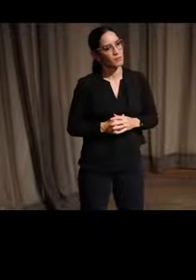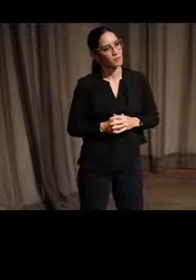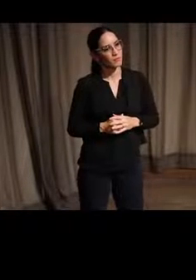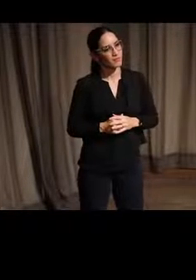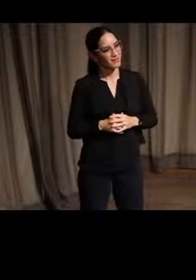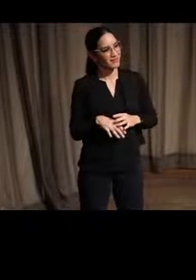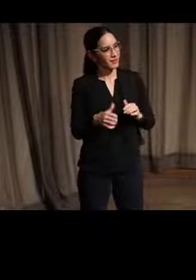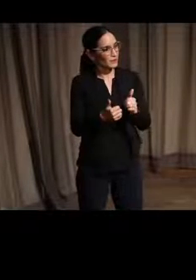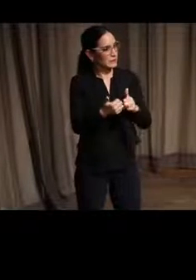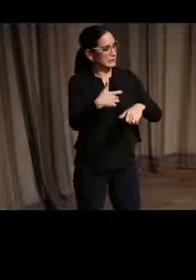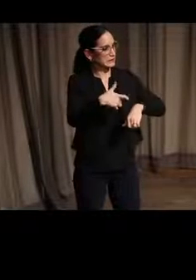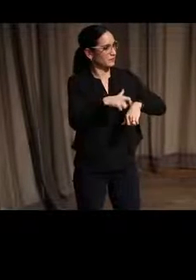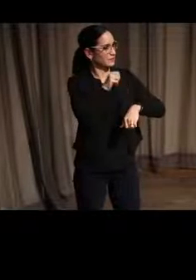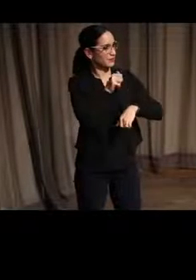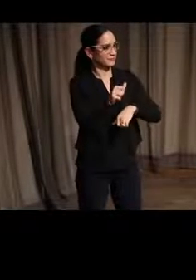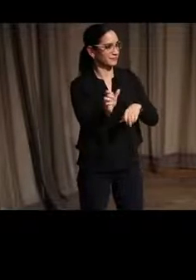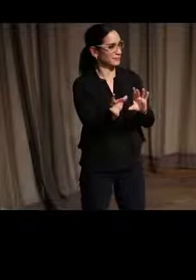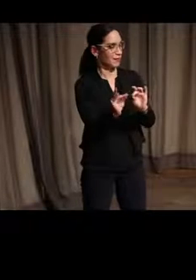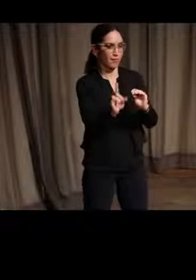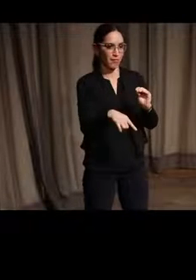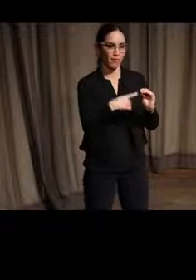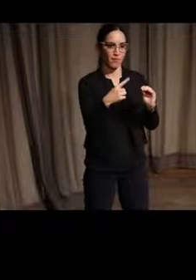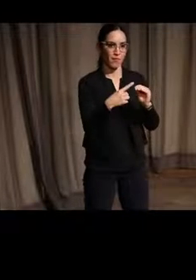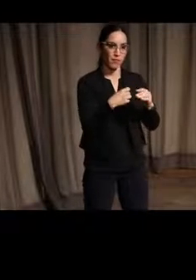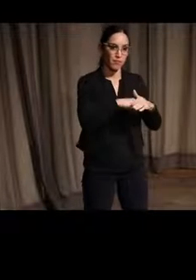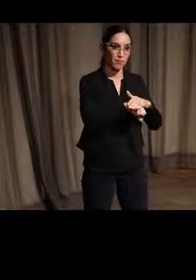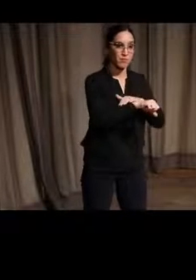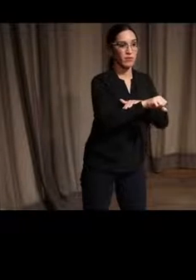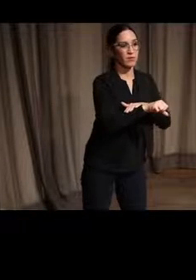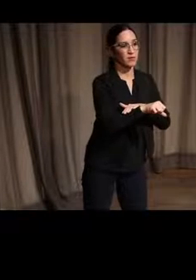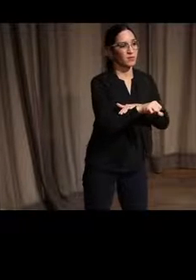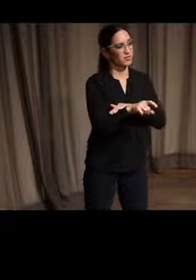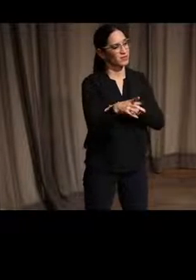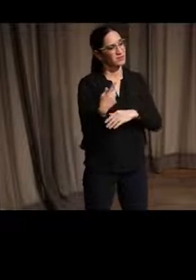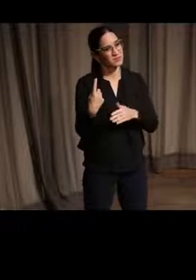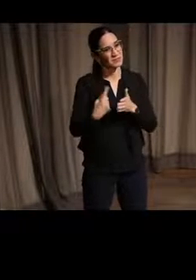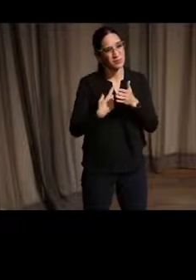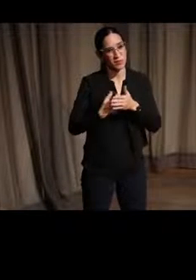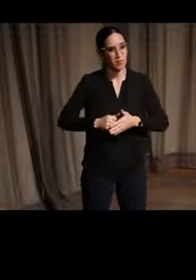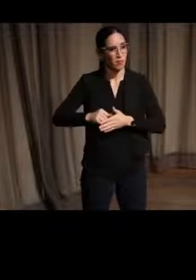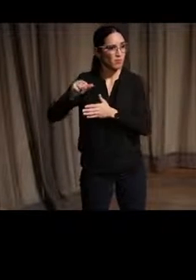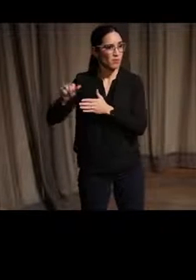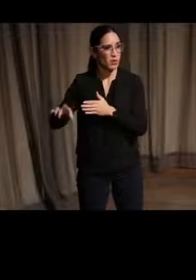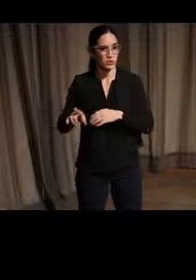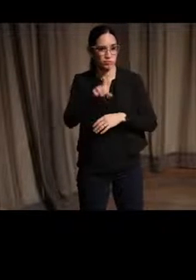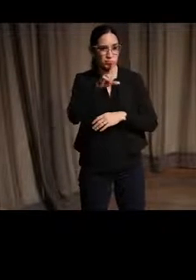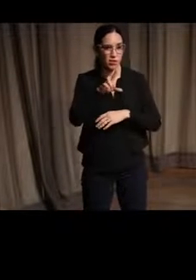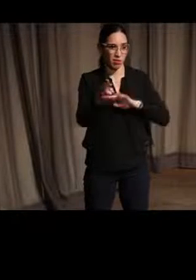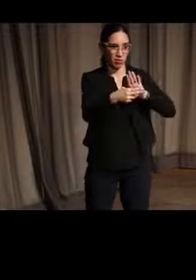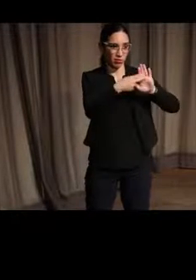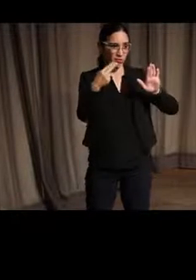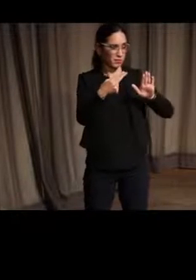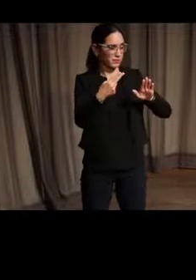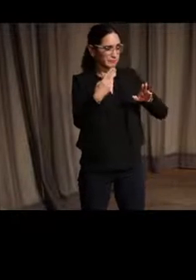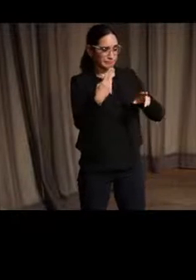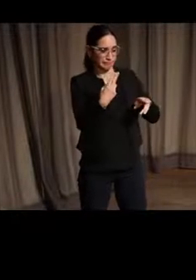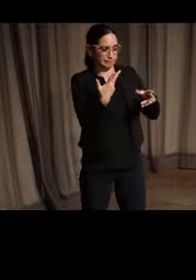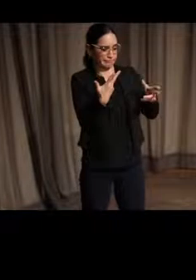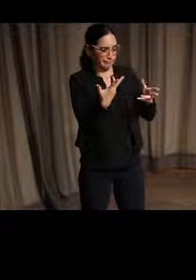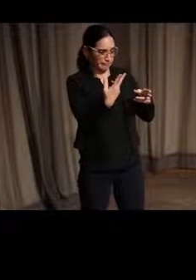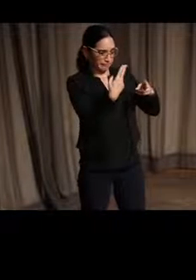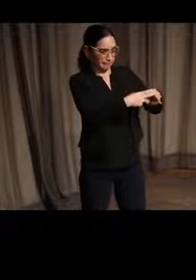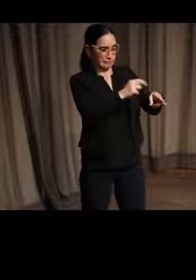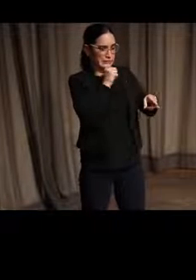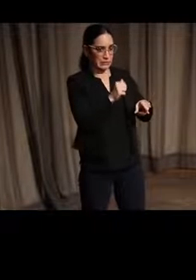miscarriage, which, right, you know, is a huge percentage of pregnancies, or even abortion. All of these were very taboo issues. And when I made